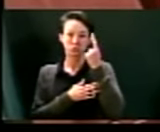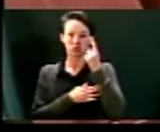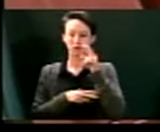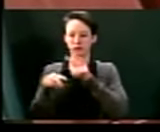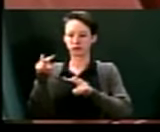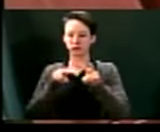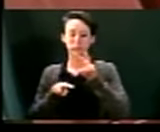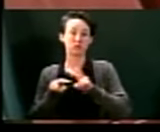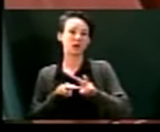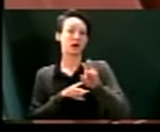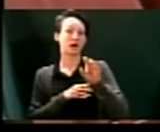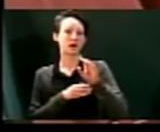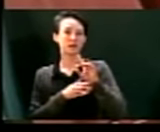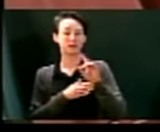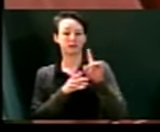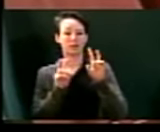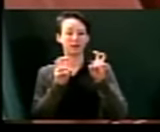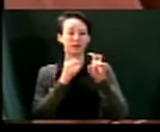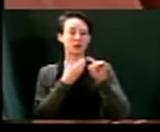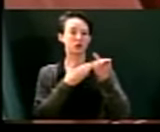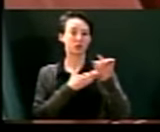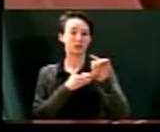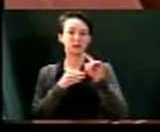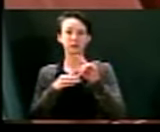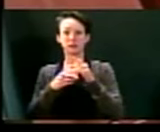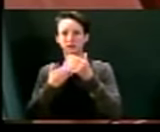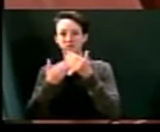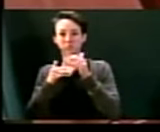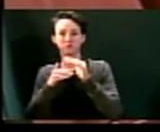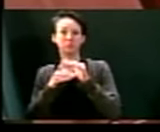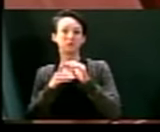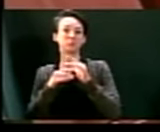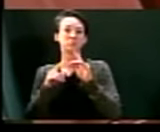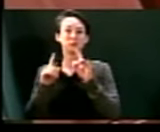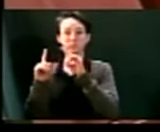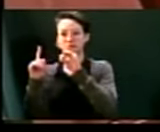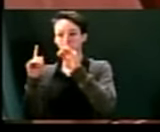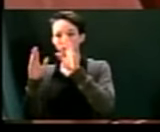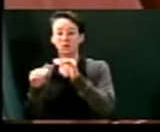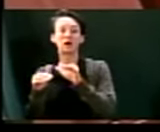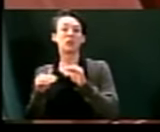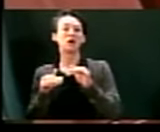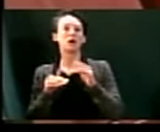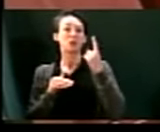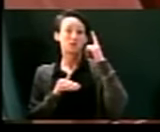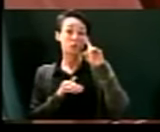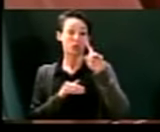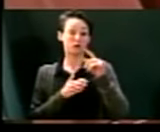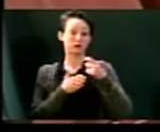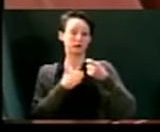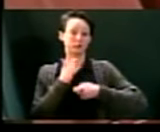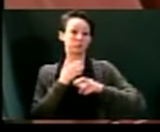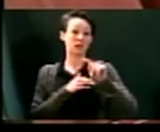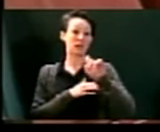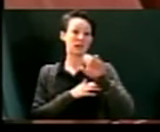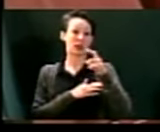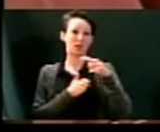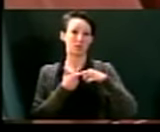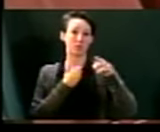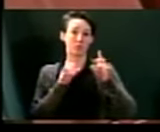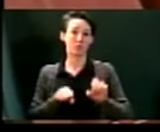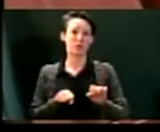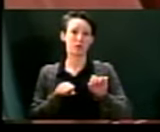objectives and benchmarks with a projected timeline so taxpayers can see these wonderful improvements